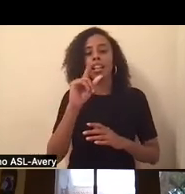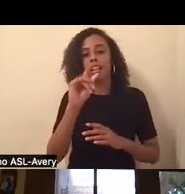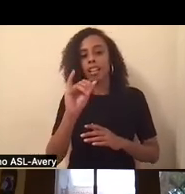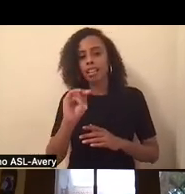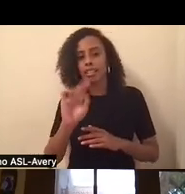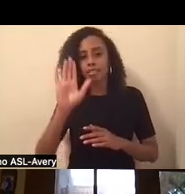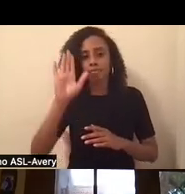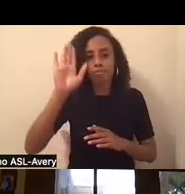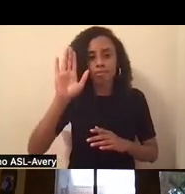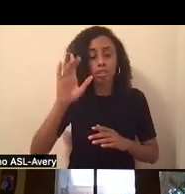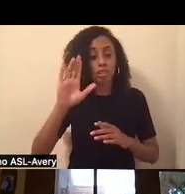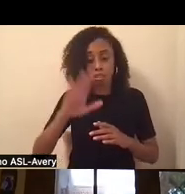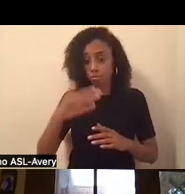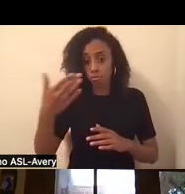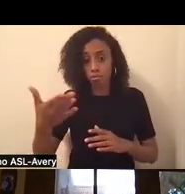us begin with this slide?